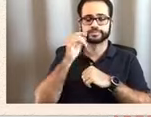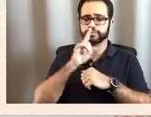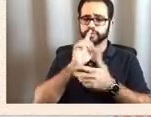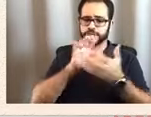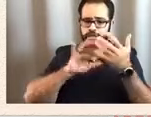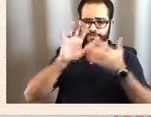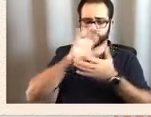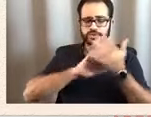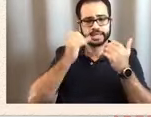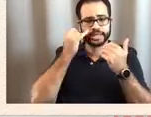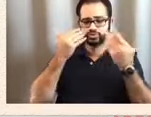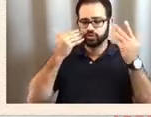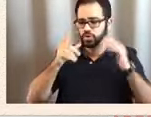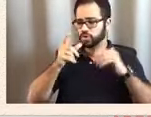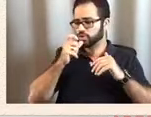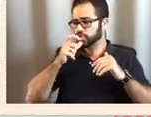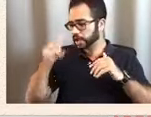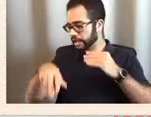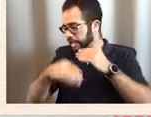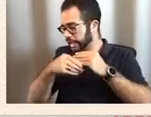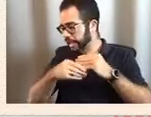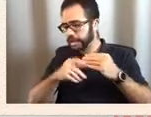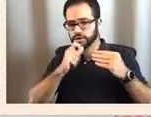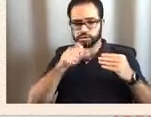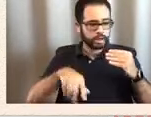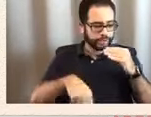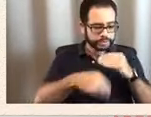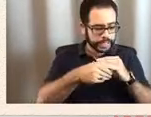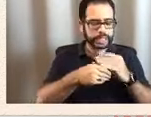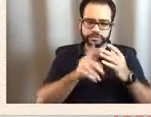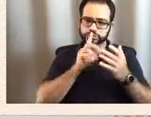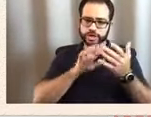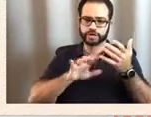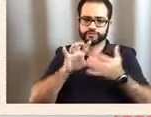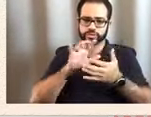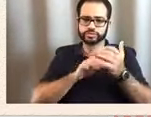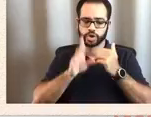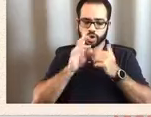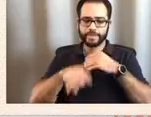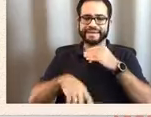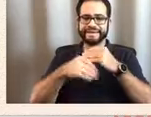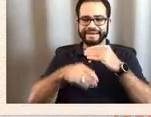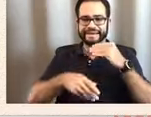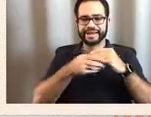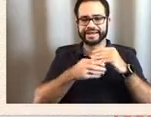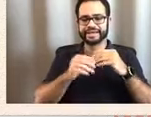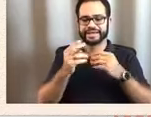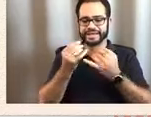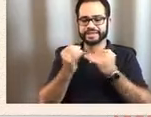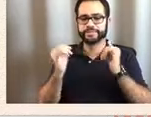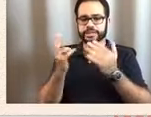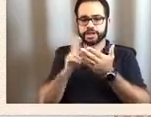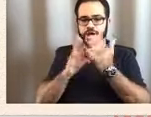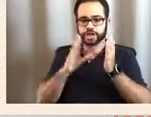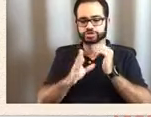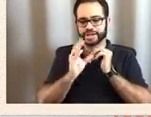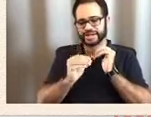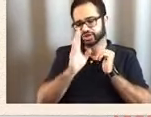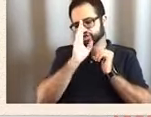don't know who must be added to your roster. You will be adding independent contractors and directly hired